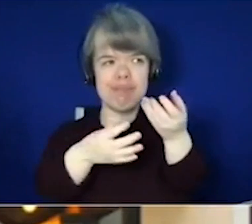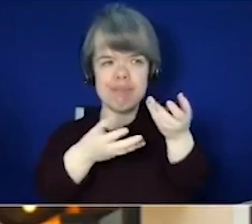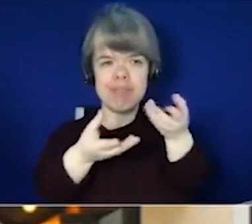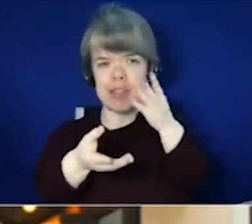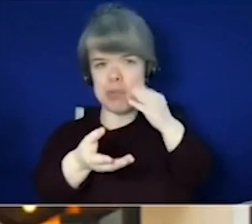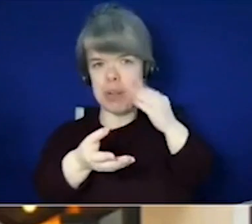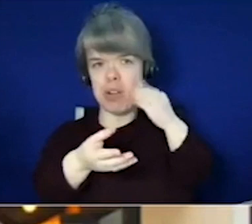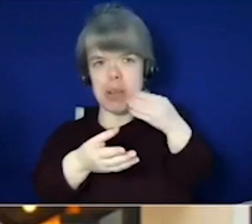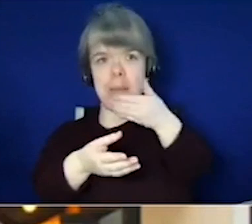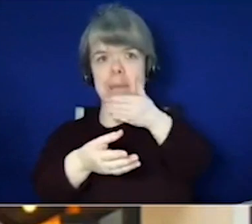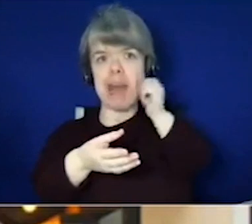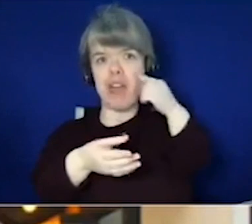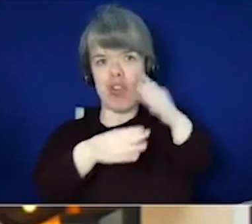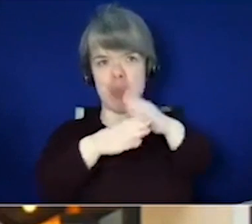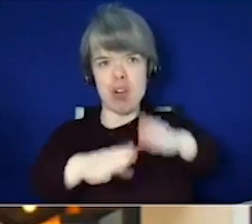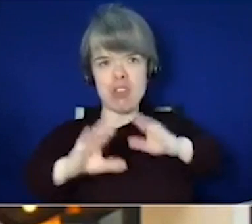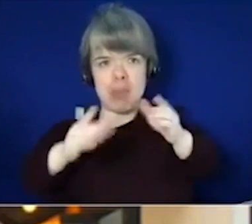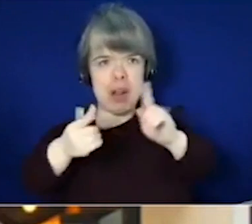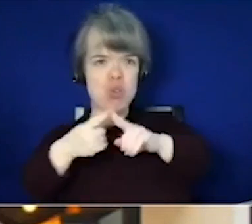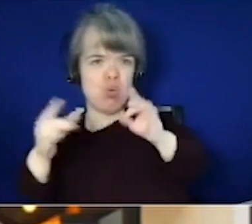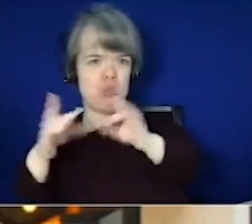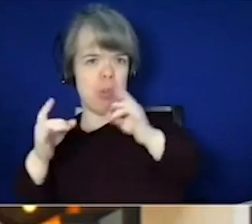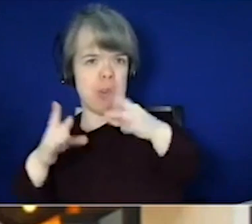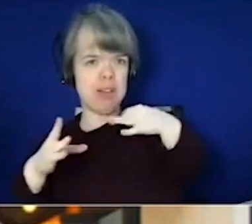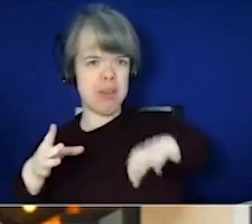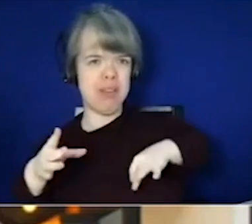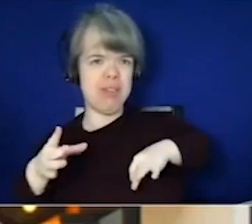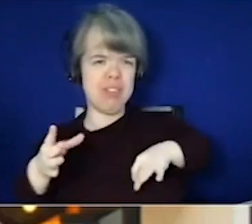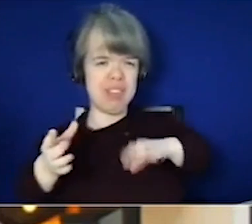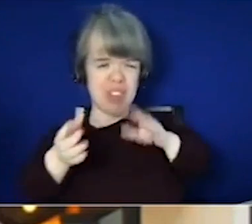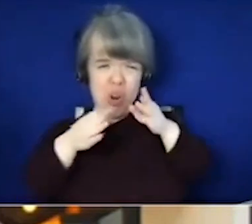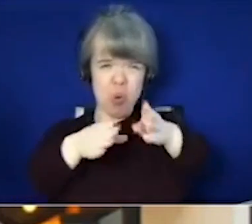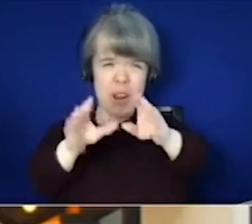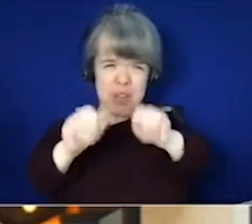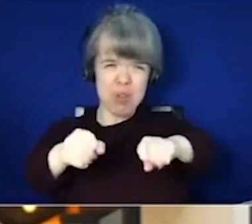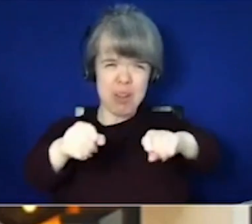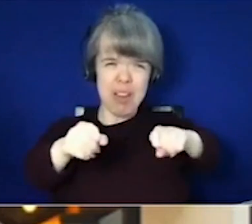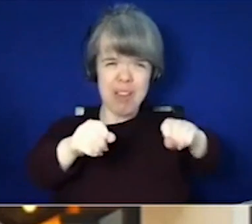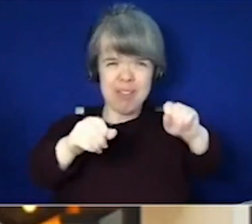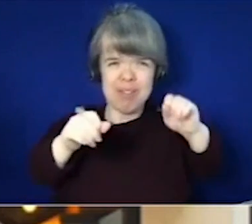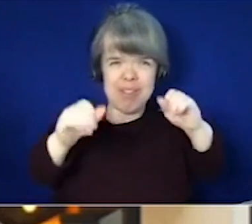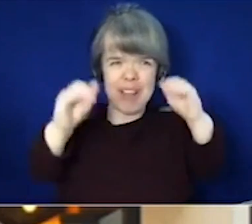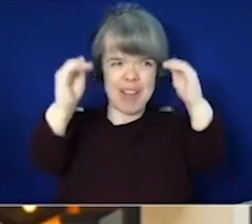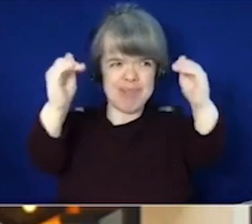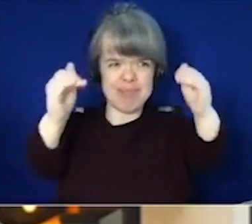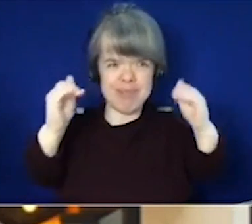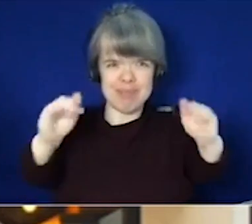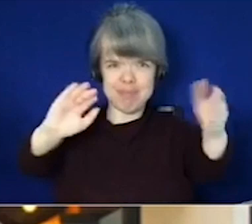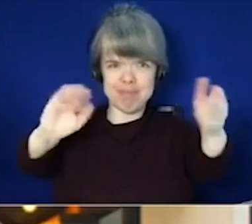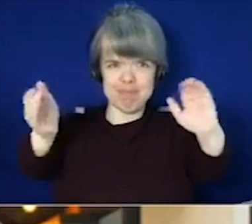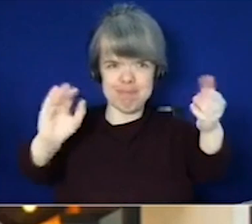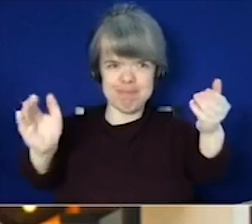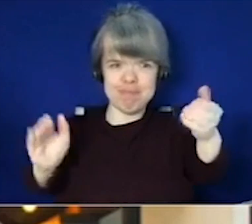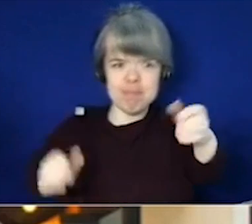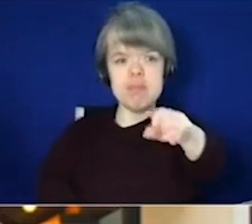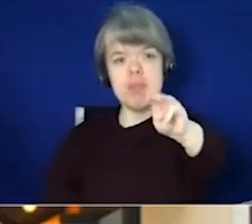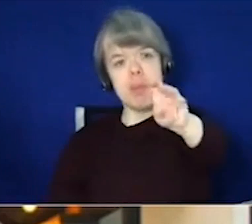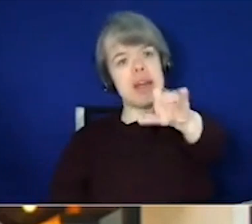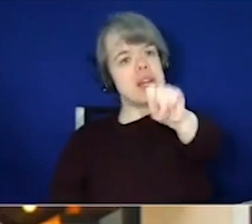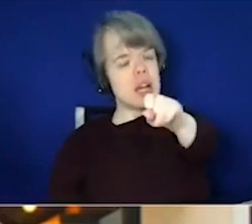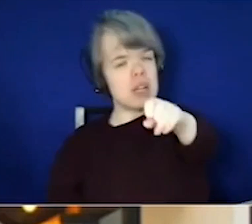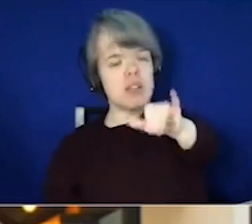are say things that I know not to be true. So please do your part and help your partners get access to the balanced information they